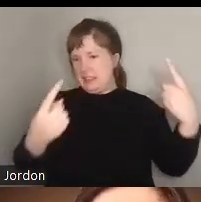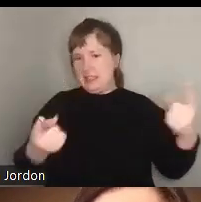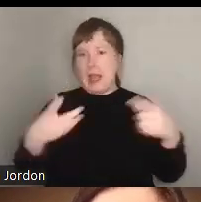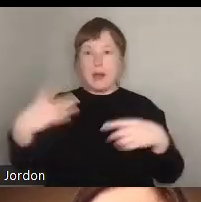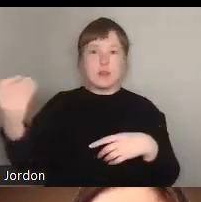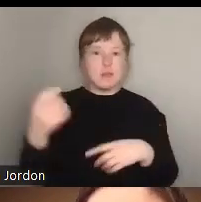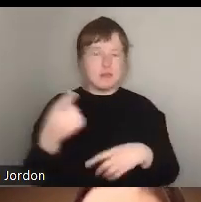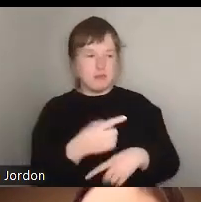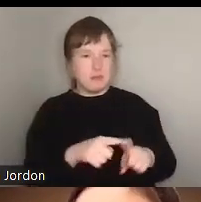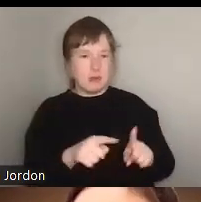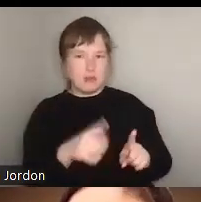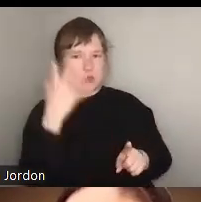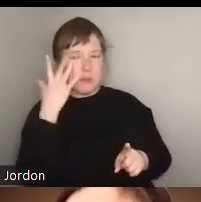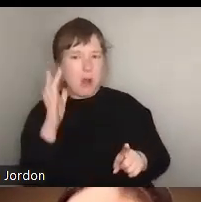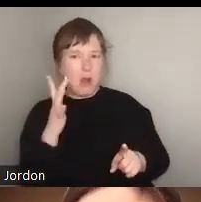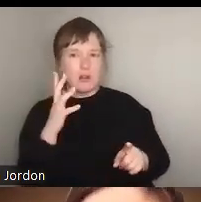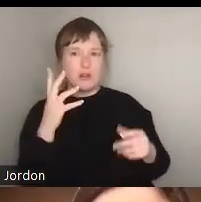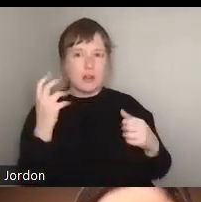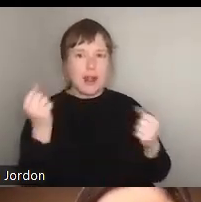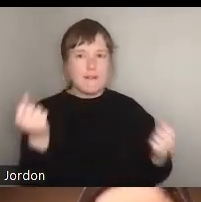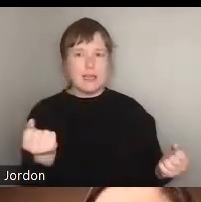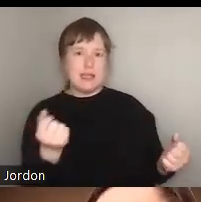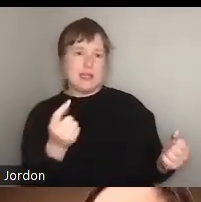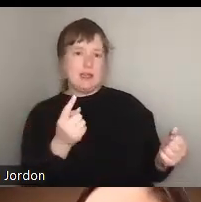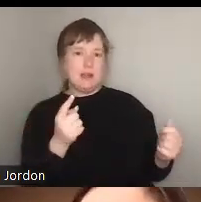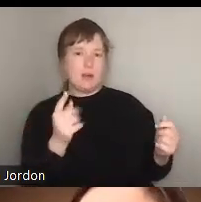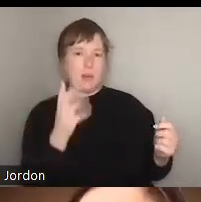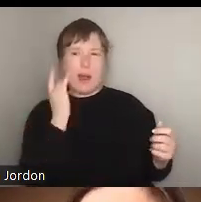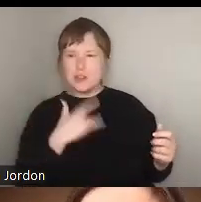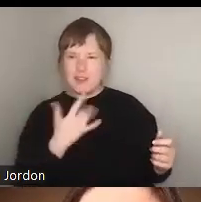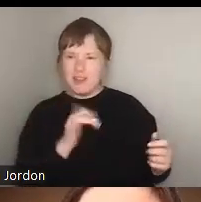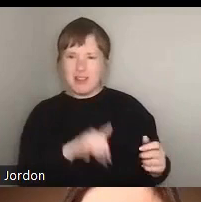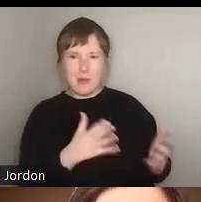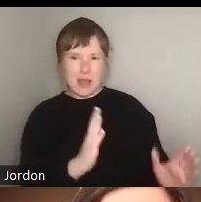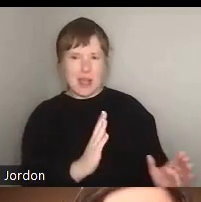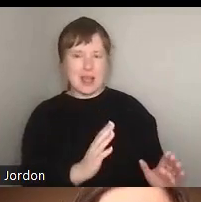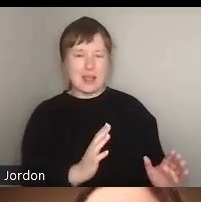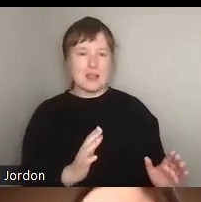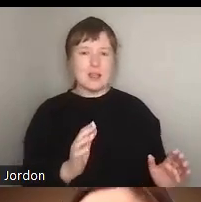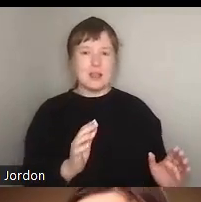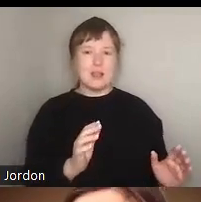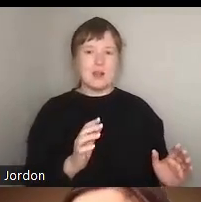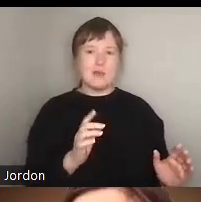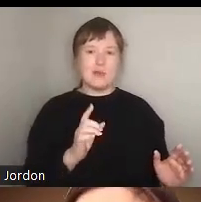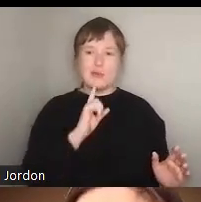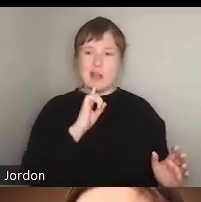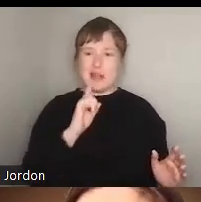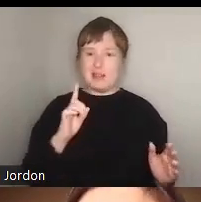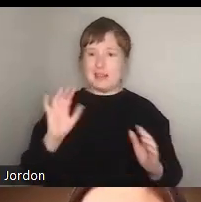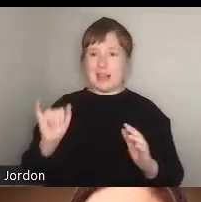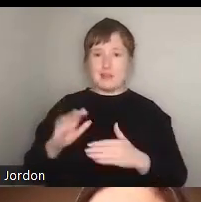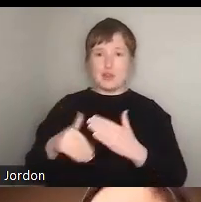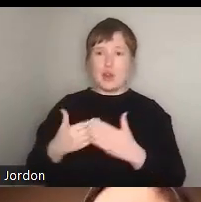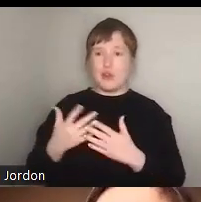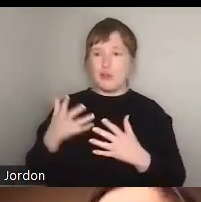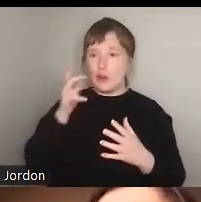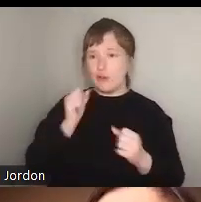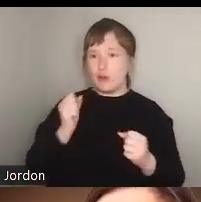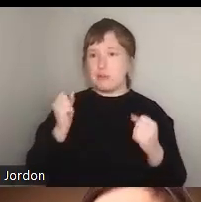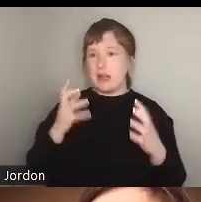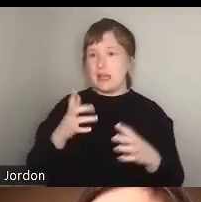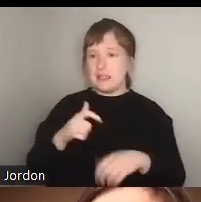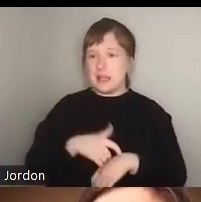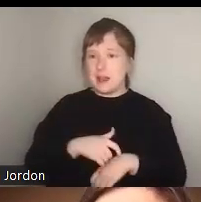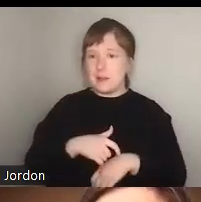oh, but you're so smart, you're so confident. Like, why would you feel that way about yourself? When it's all you've heard for a very long time, you definitely start to believe